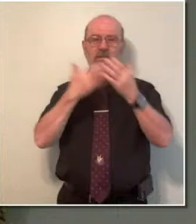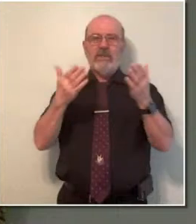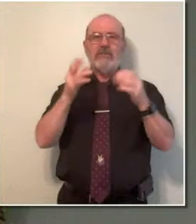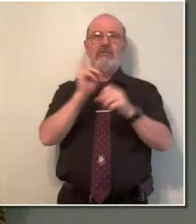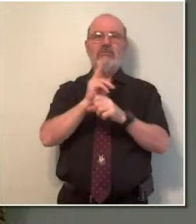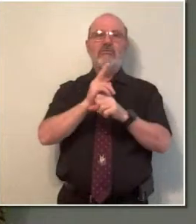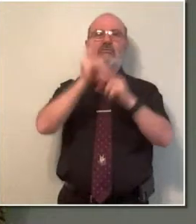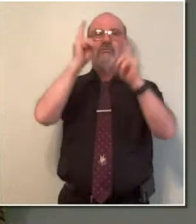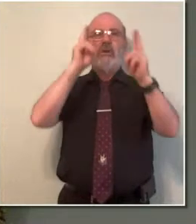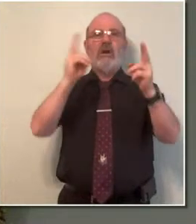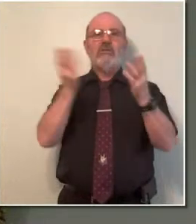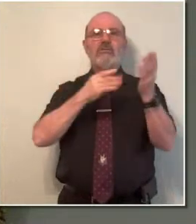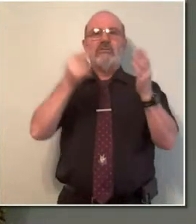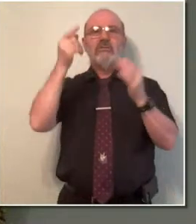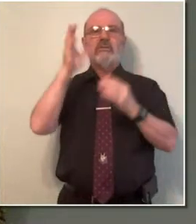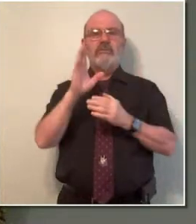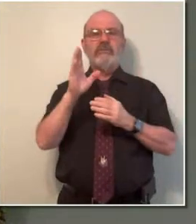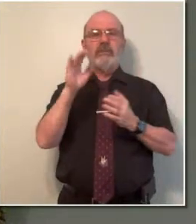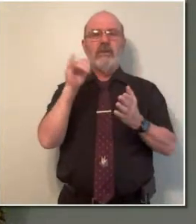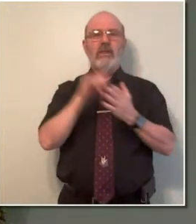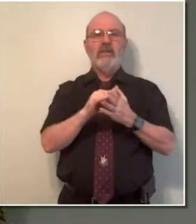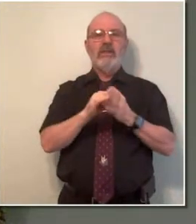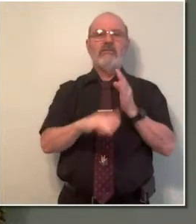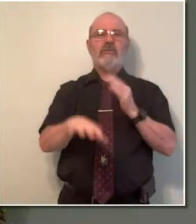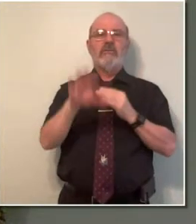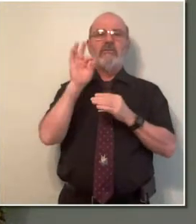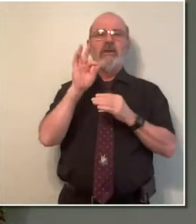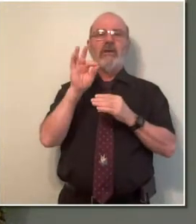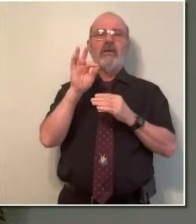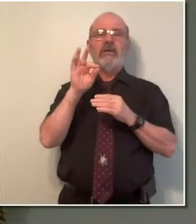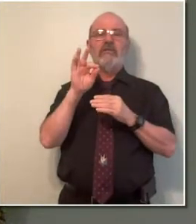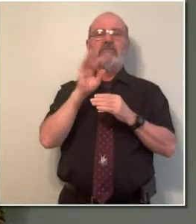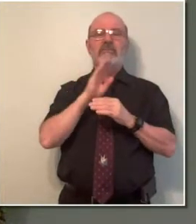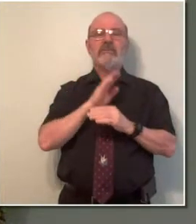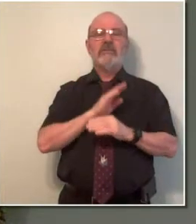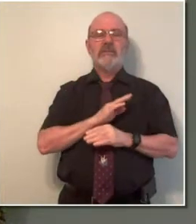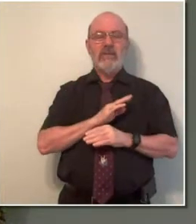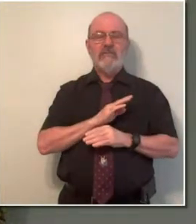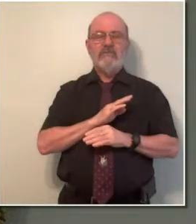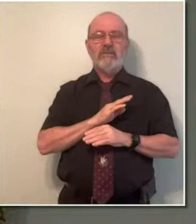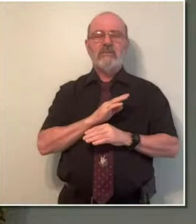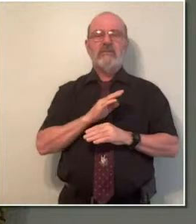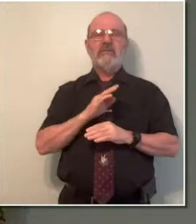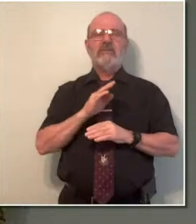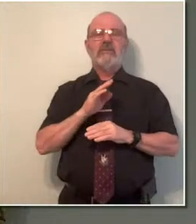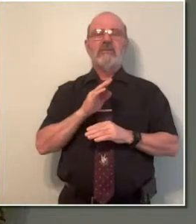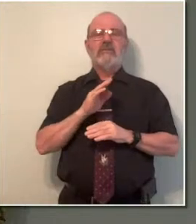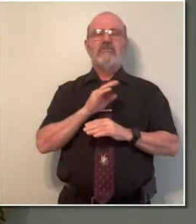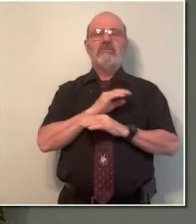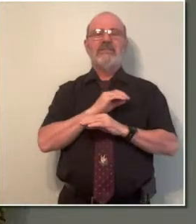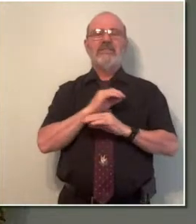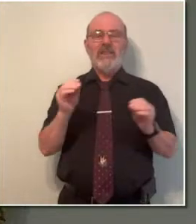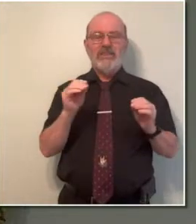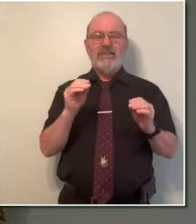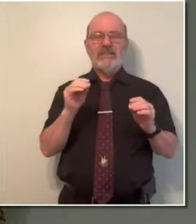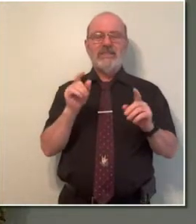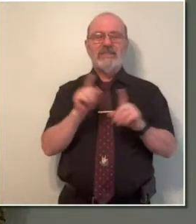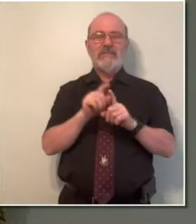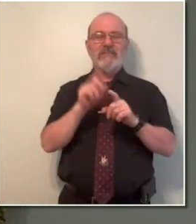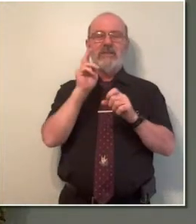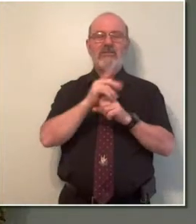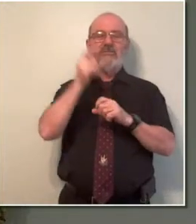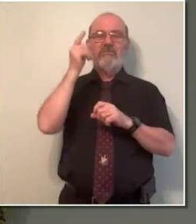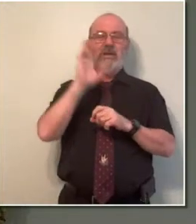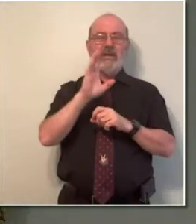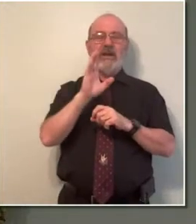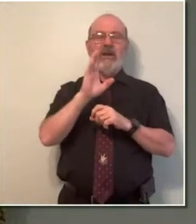honor and serve God, that is when we find ultimate satisfaction and contentment. There is nothing like being used of God to